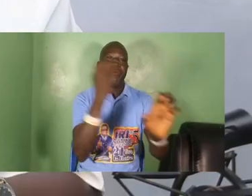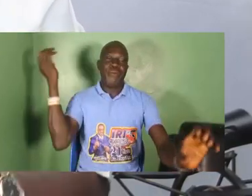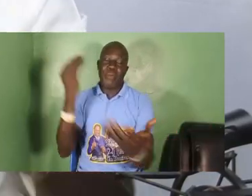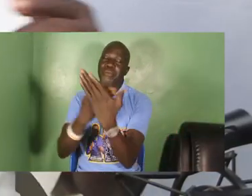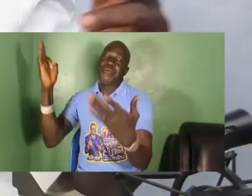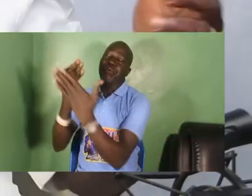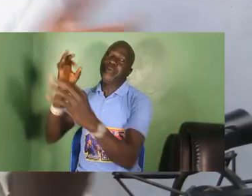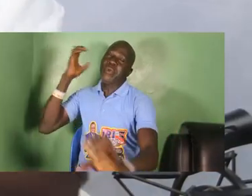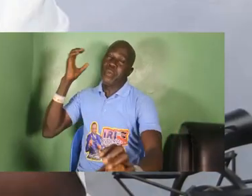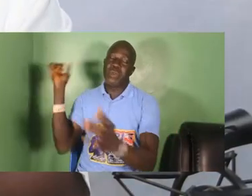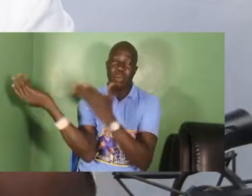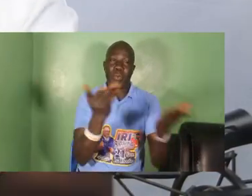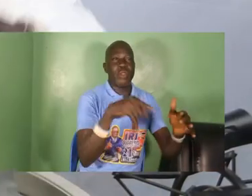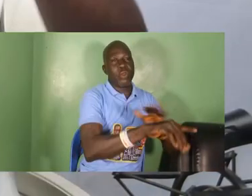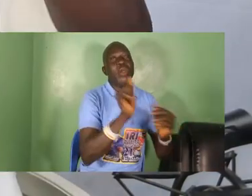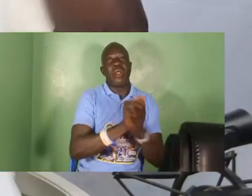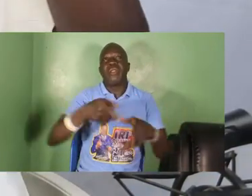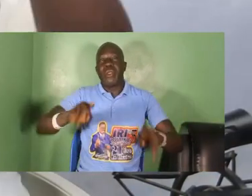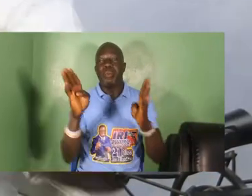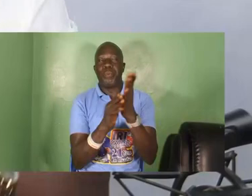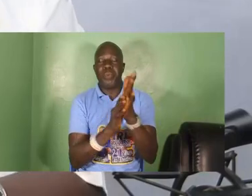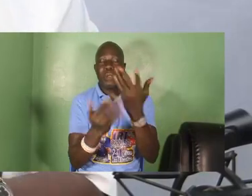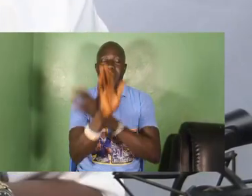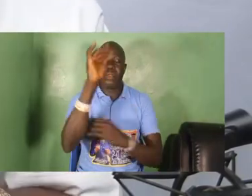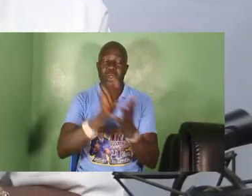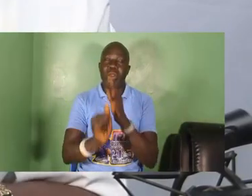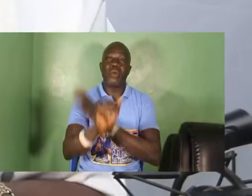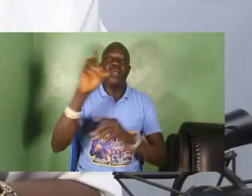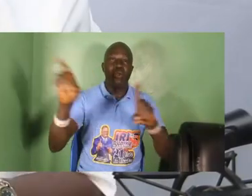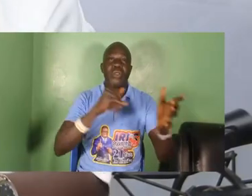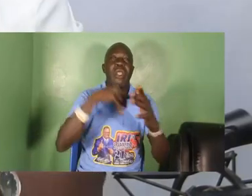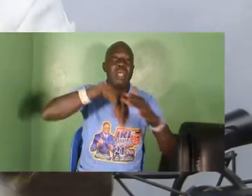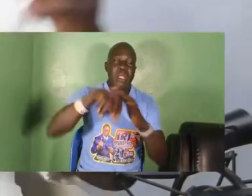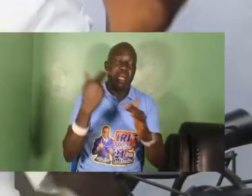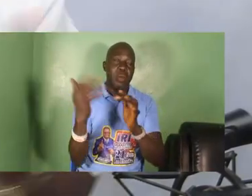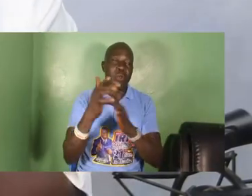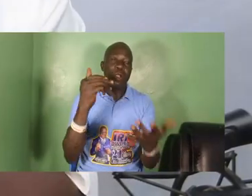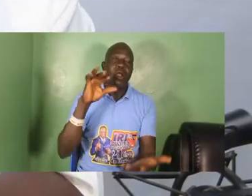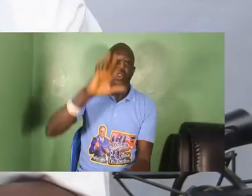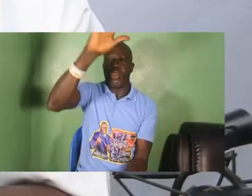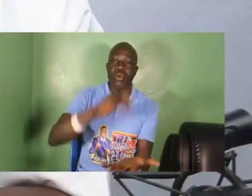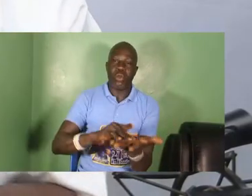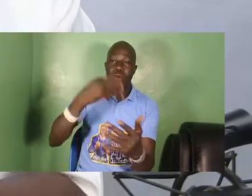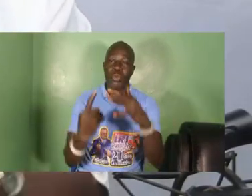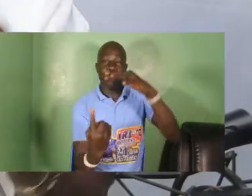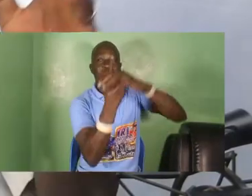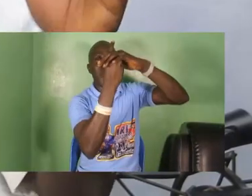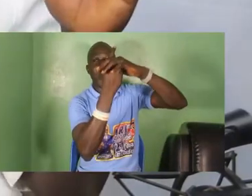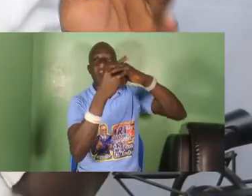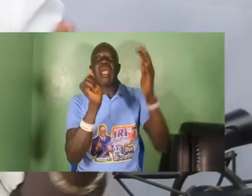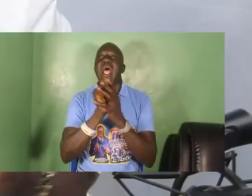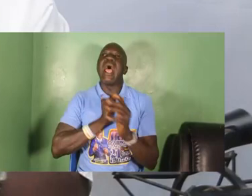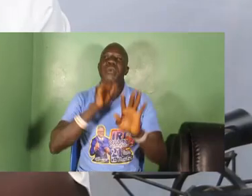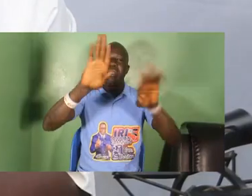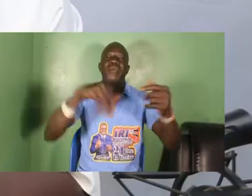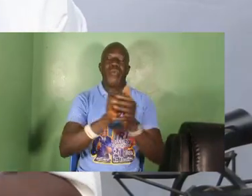you free. Let's praise God. And know that God is a Zion. In the name of Jesus. And the glory will manifest. I